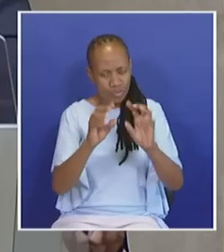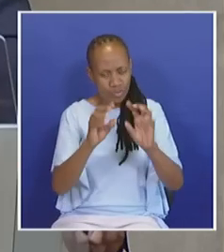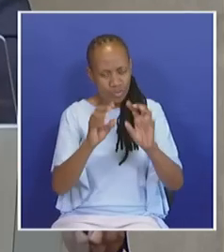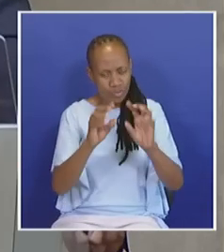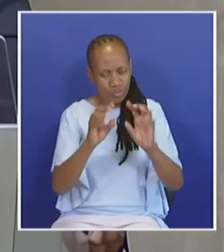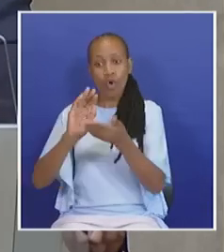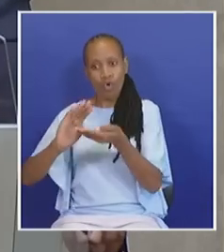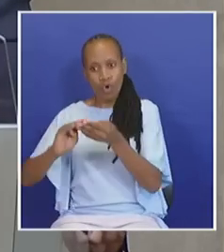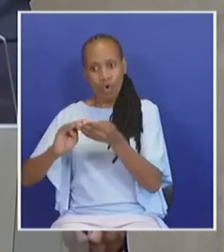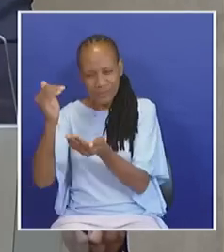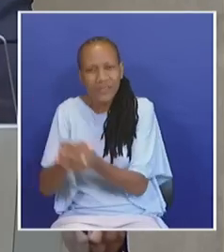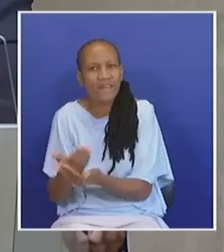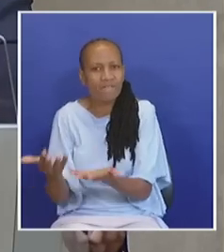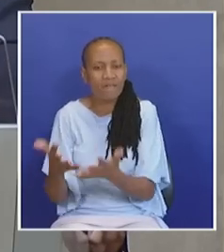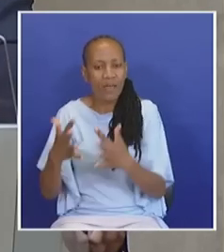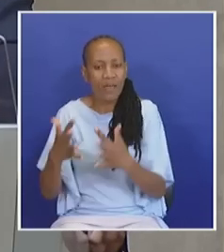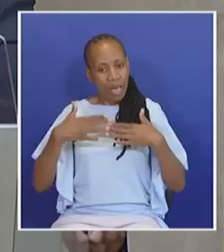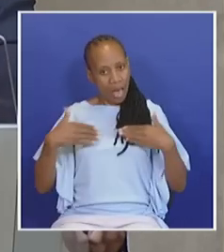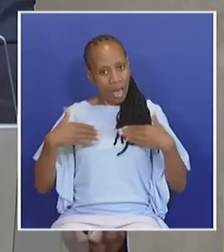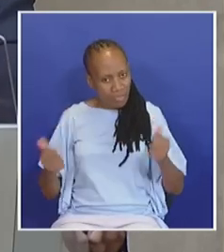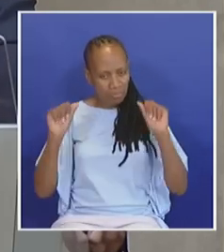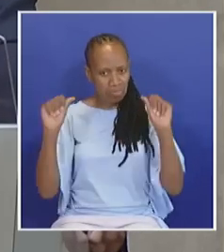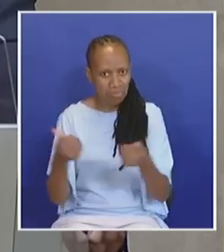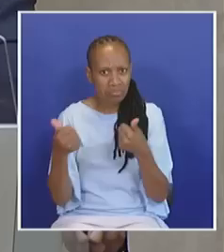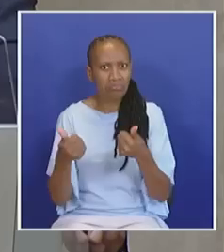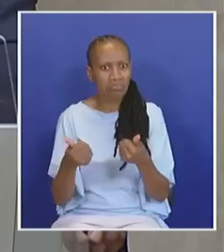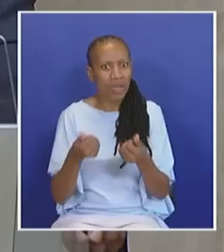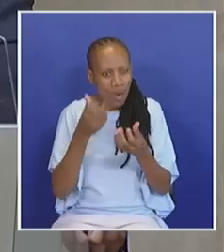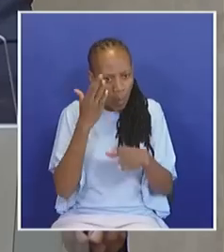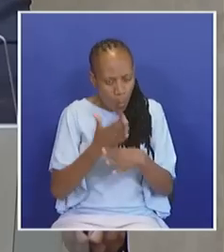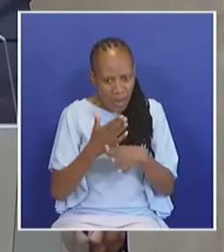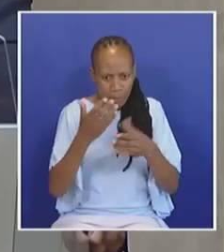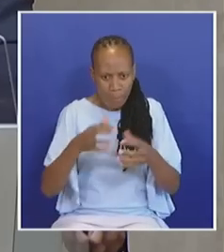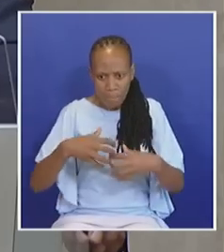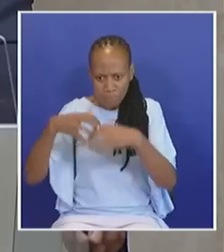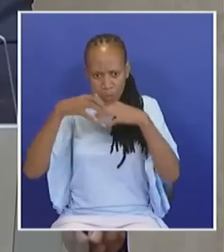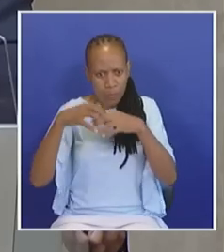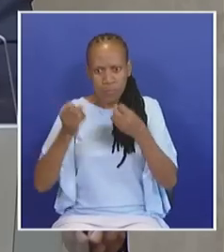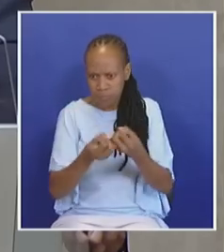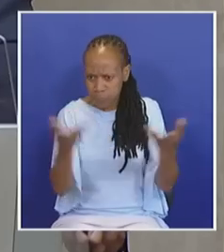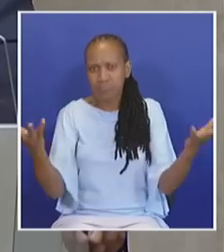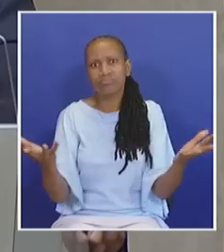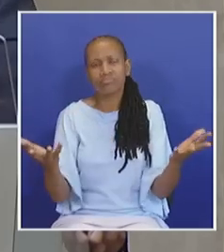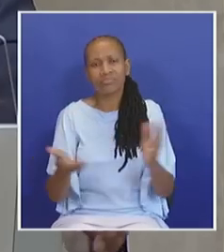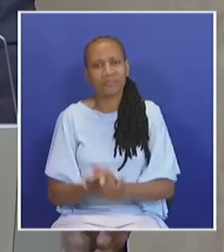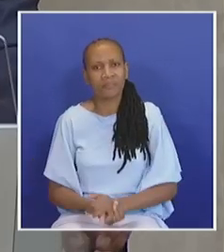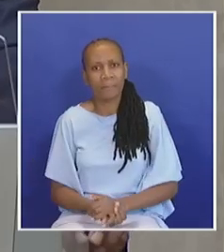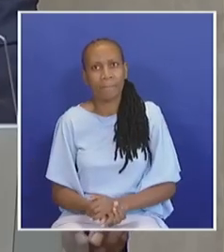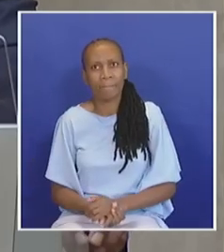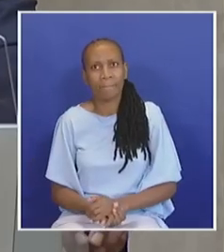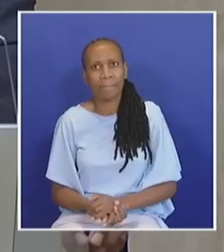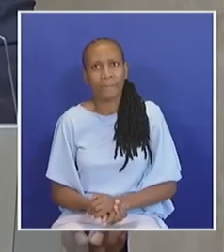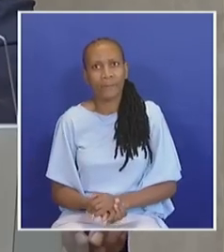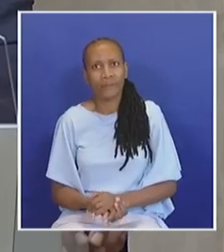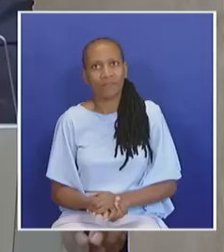communities, healthy communities, who have job opportunities which they too can choose from. This is